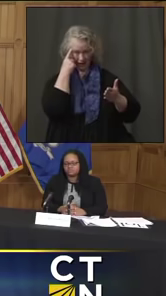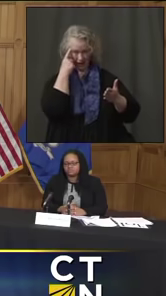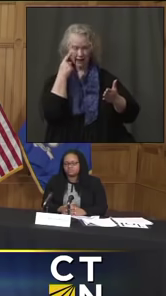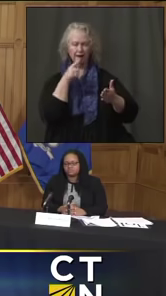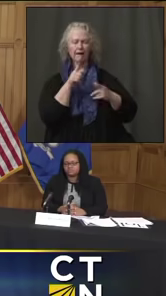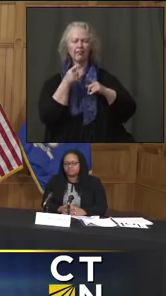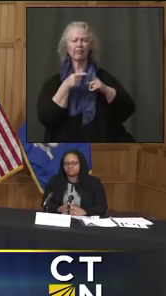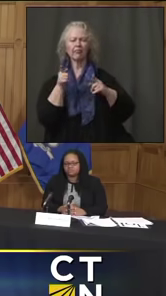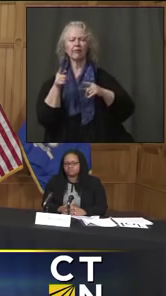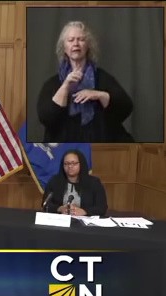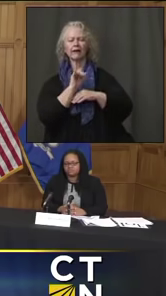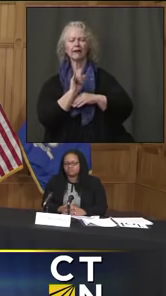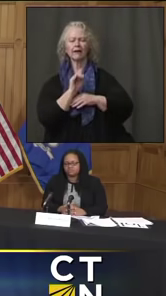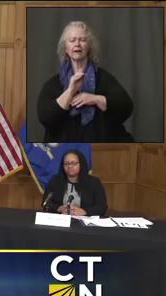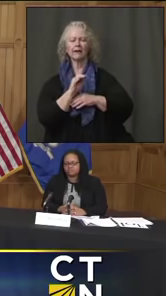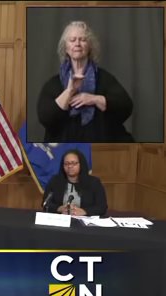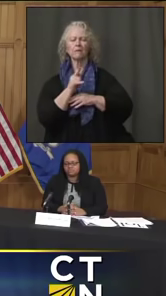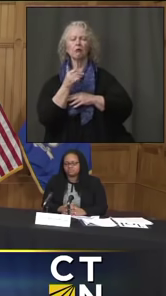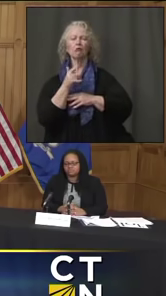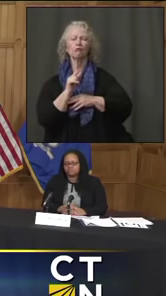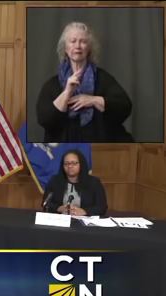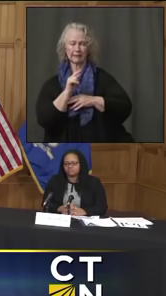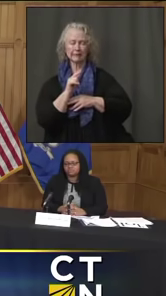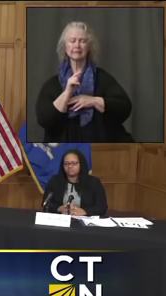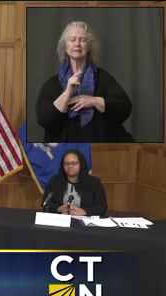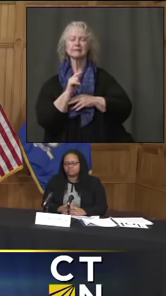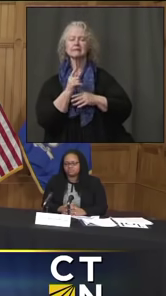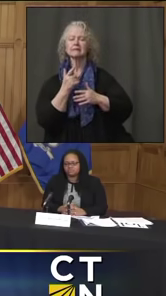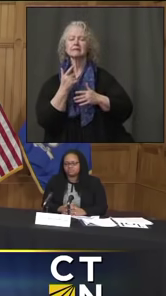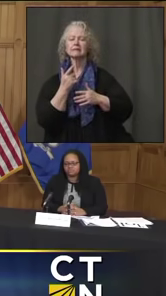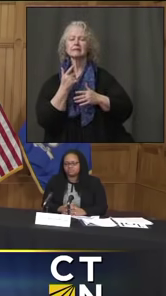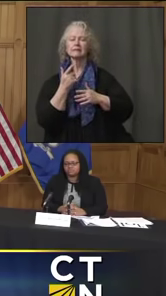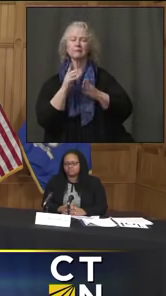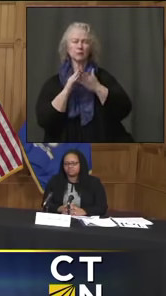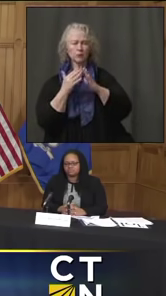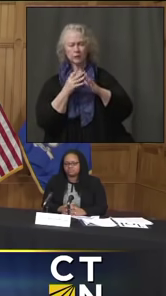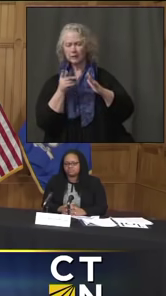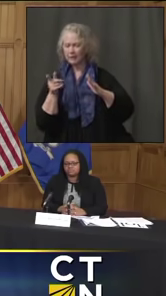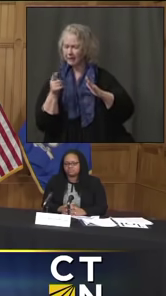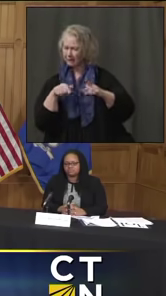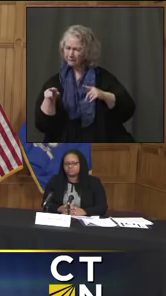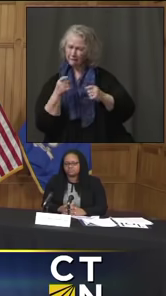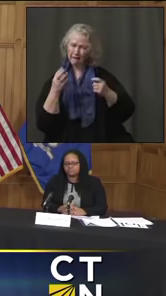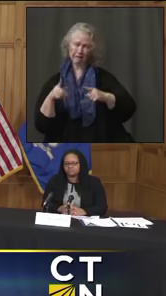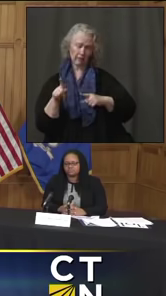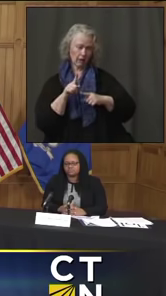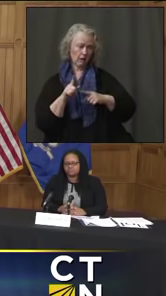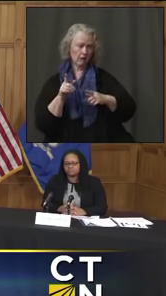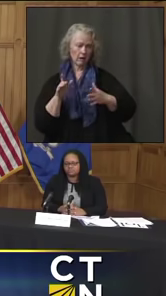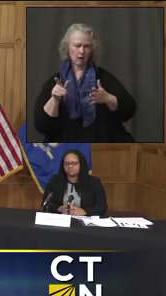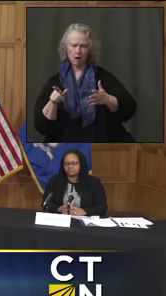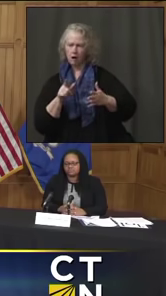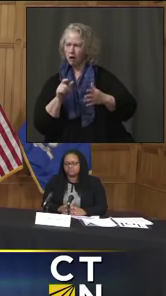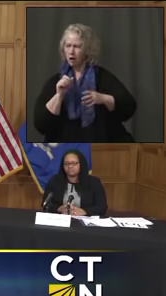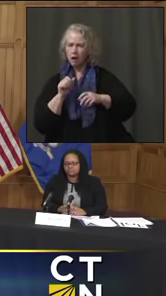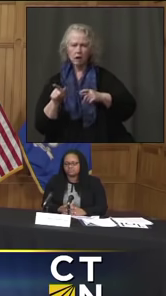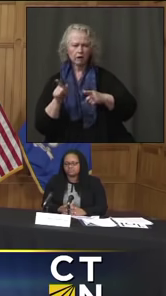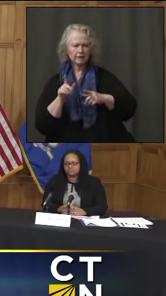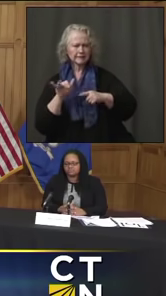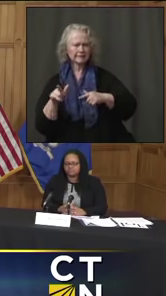immigrant community, and I quote one leader who says that immigrant workers are putting their lives on the line, but they're being excluded from